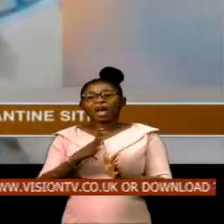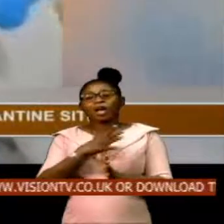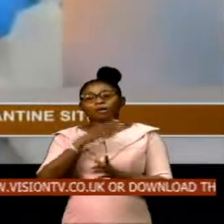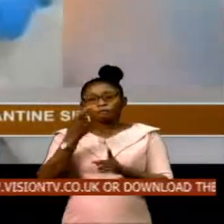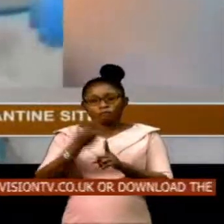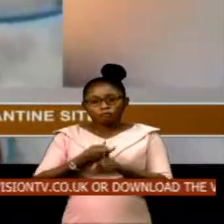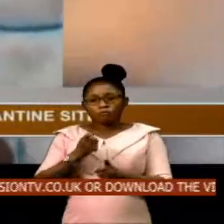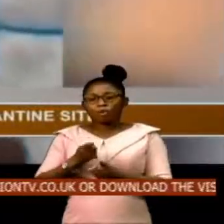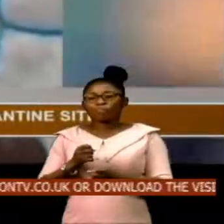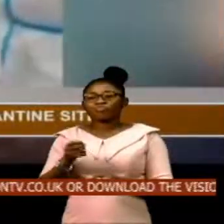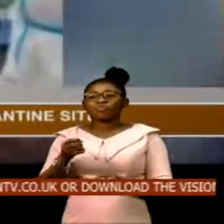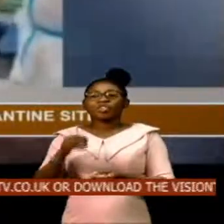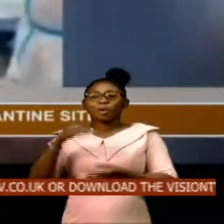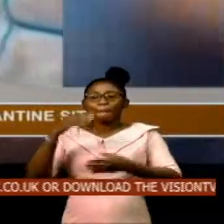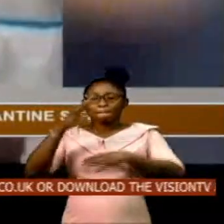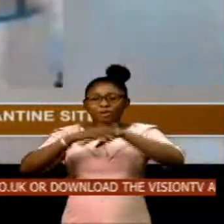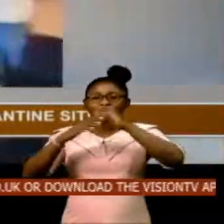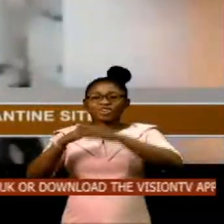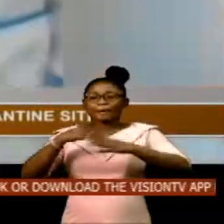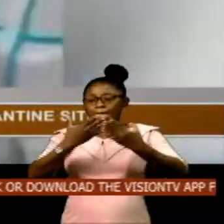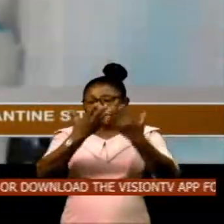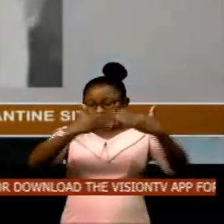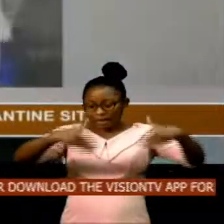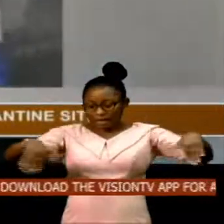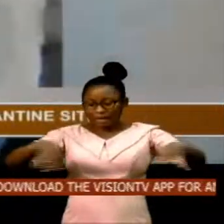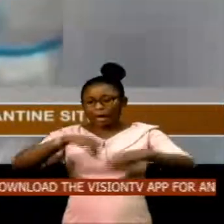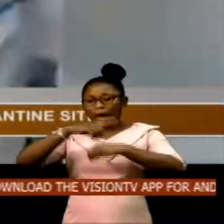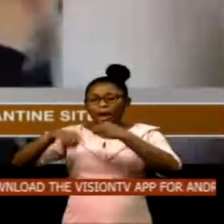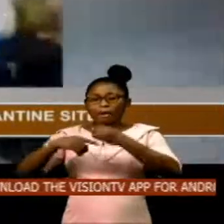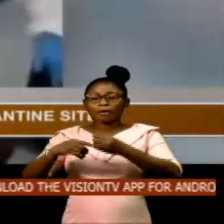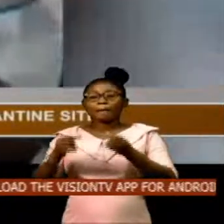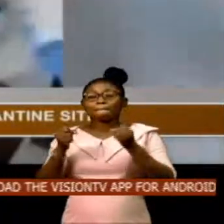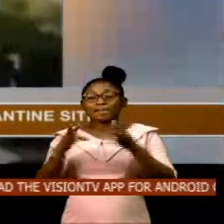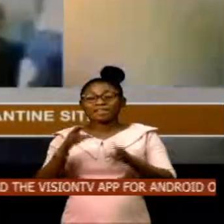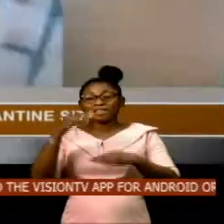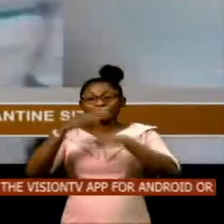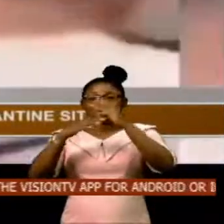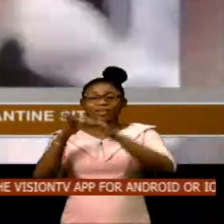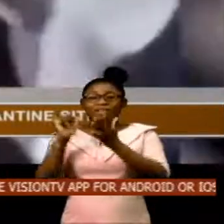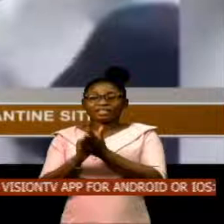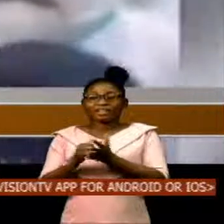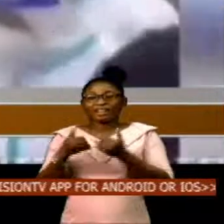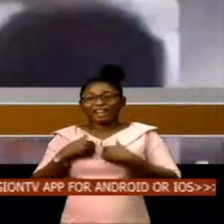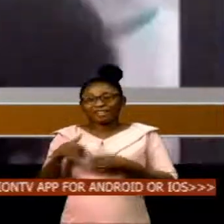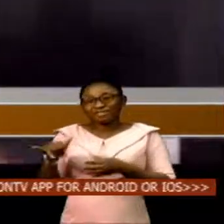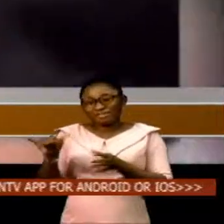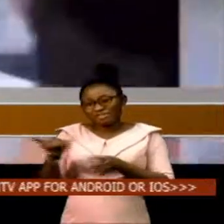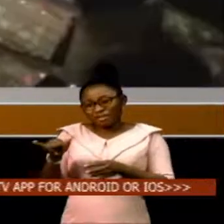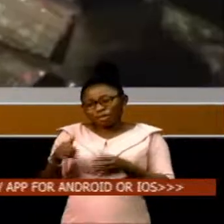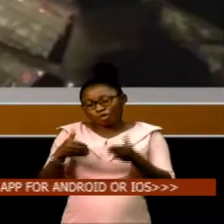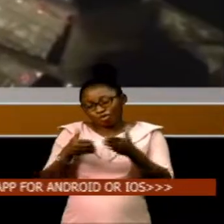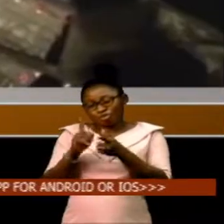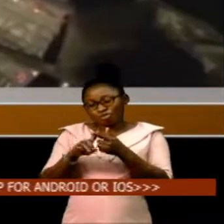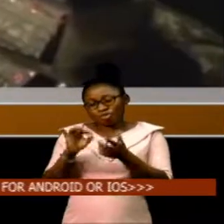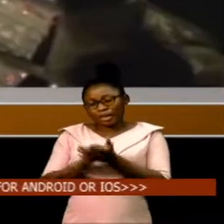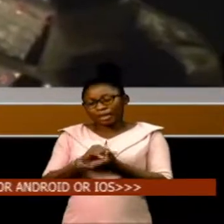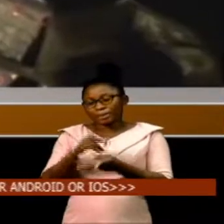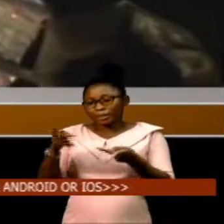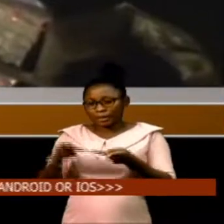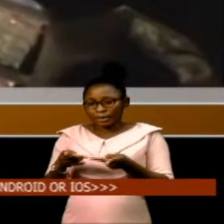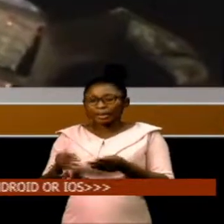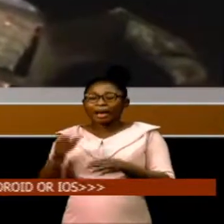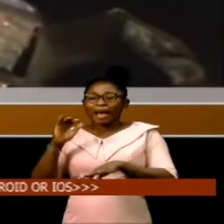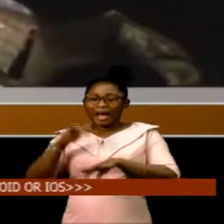suit from erecting fencing around several buildings that have units similar to service apartments. At